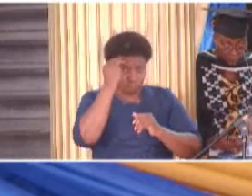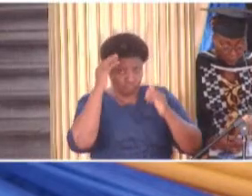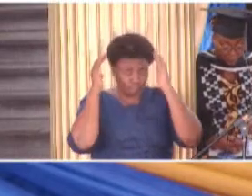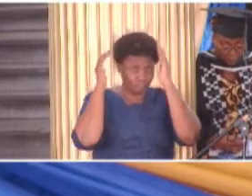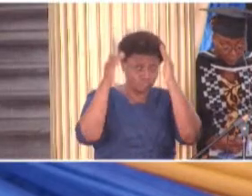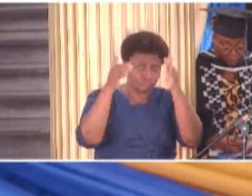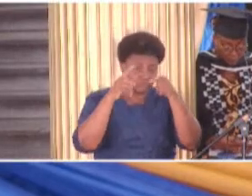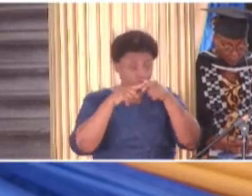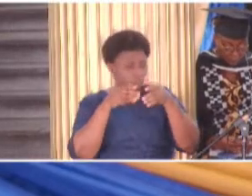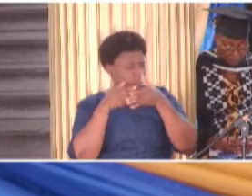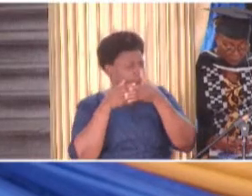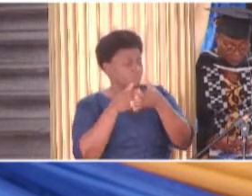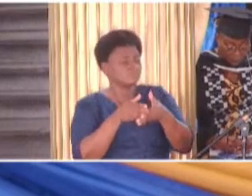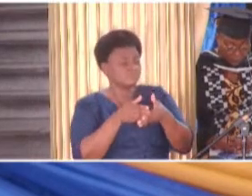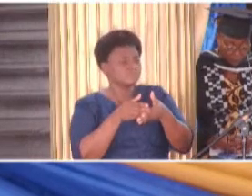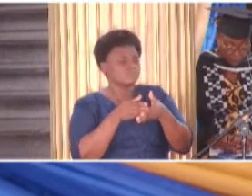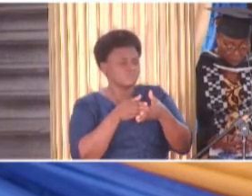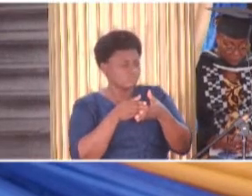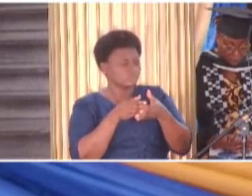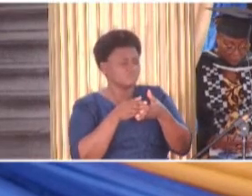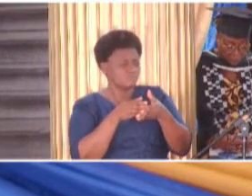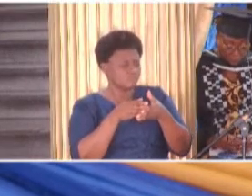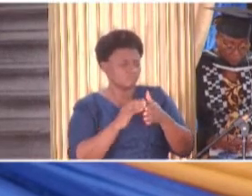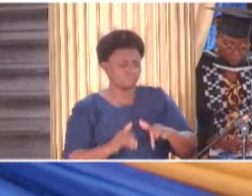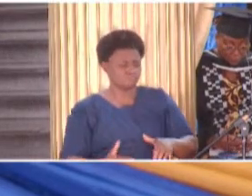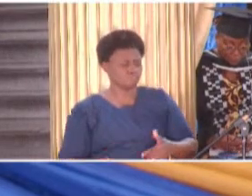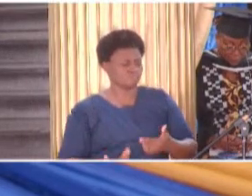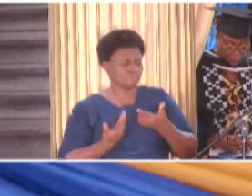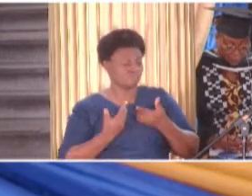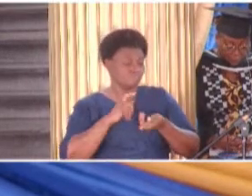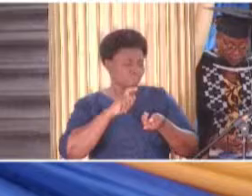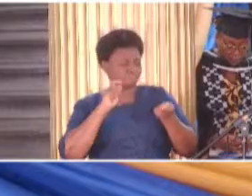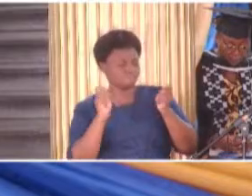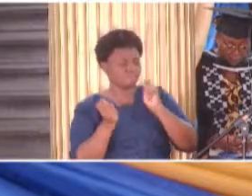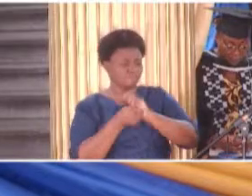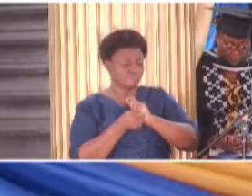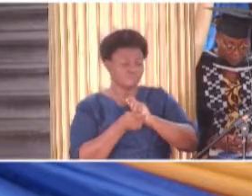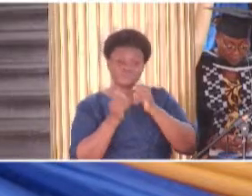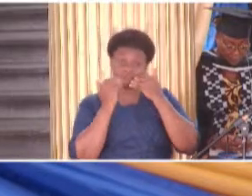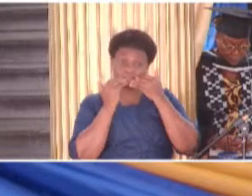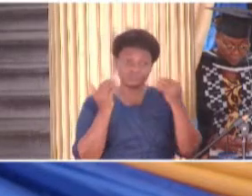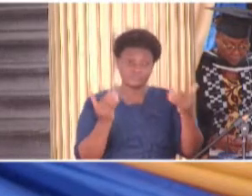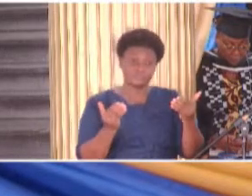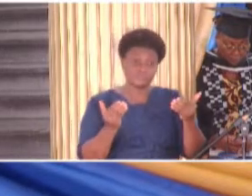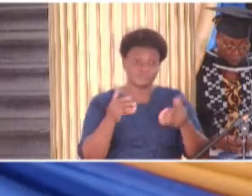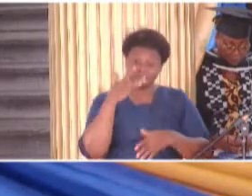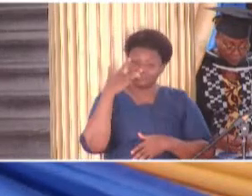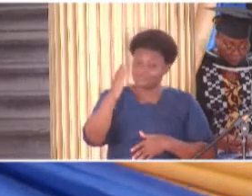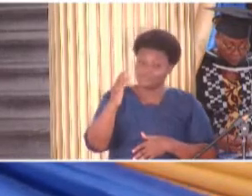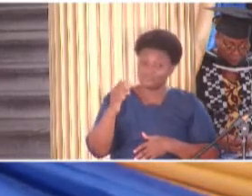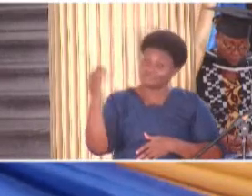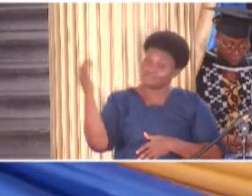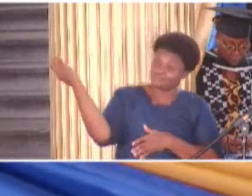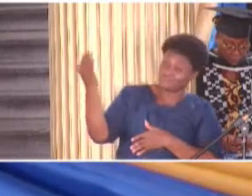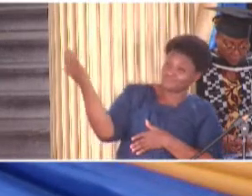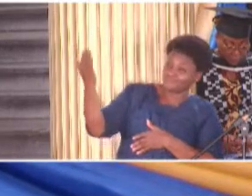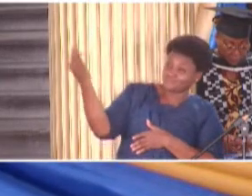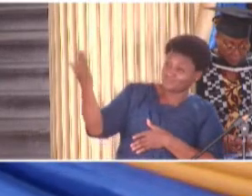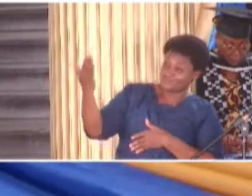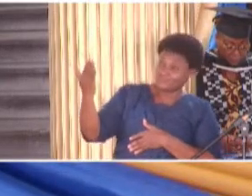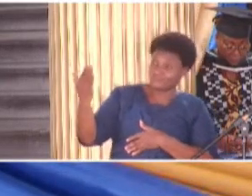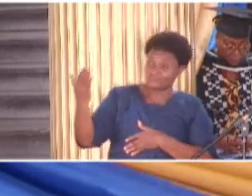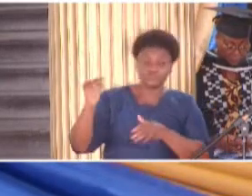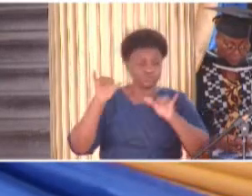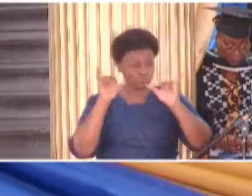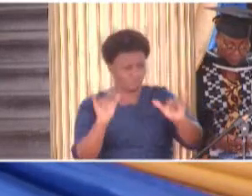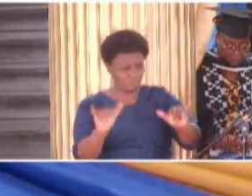to lead, transform, and inspire. Thank you for the privilege of addressing you today.